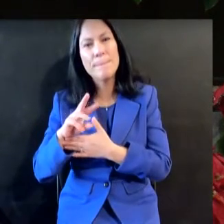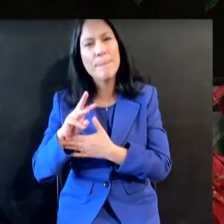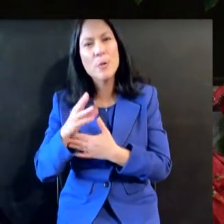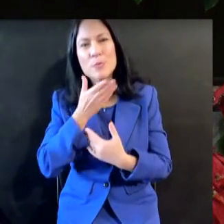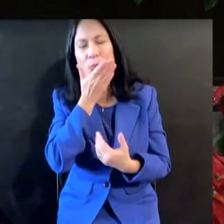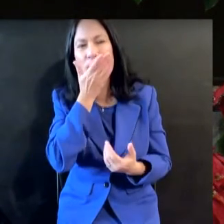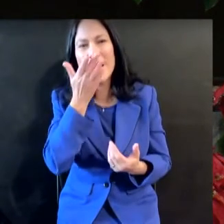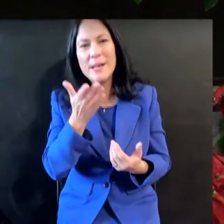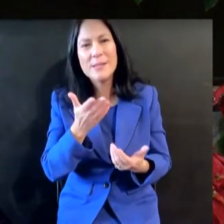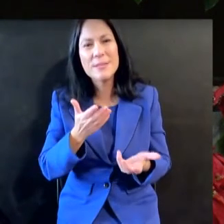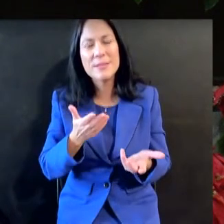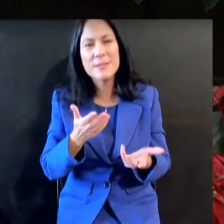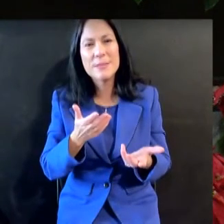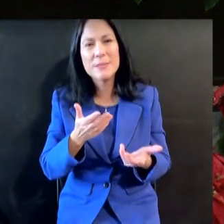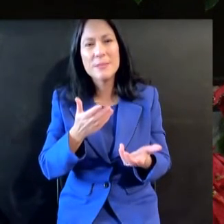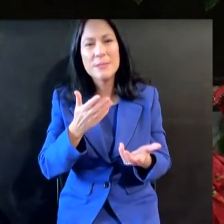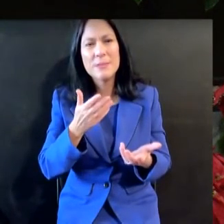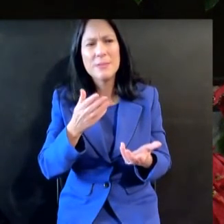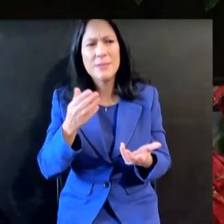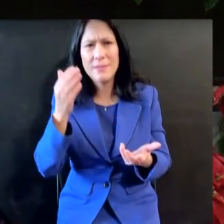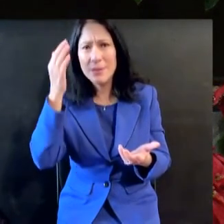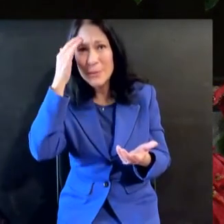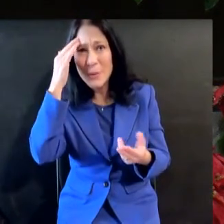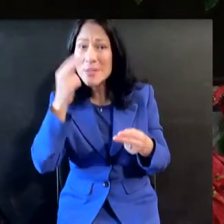God does.